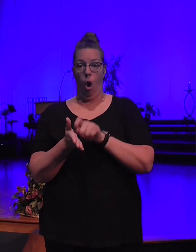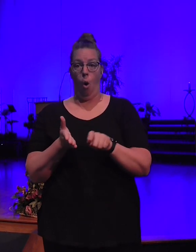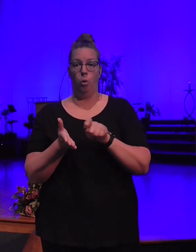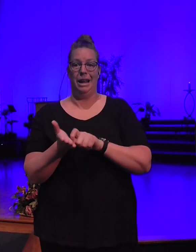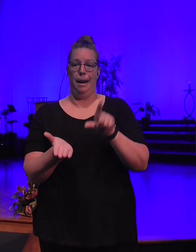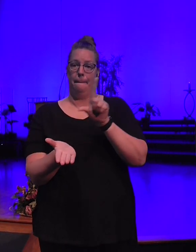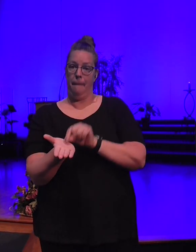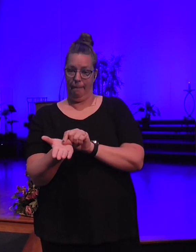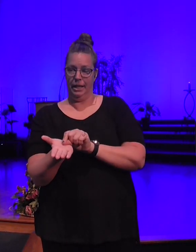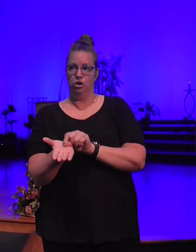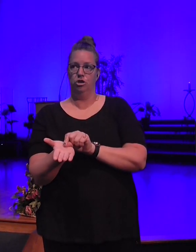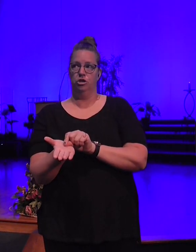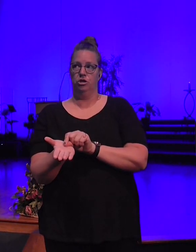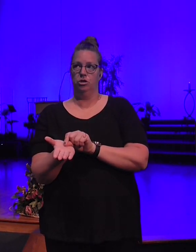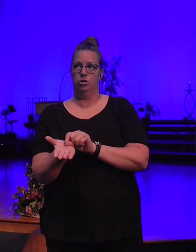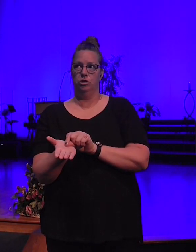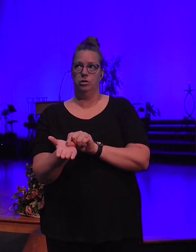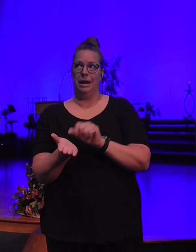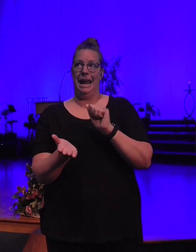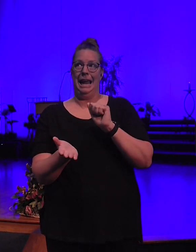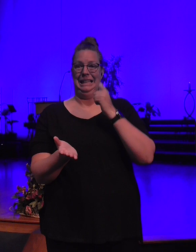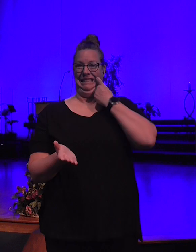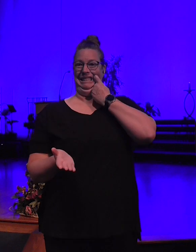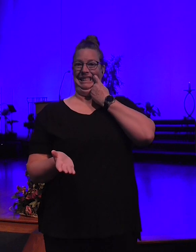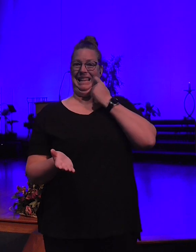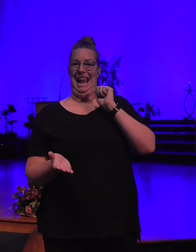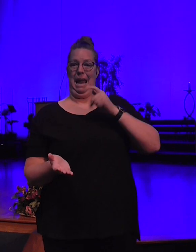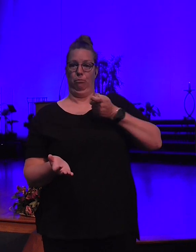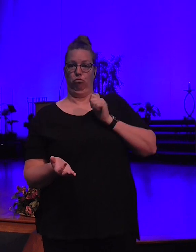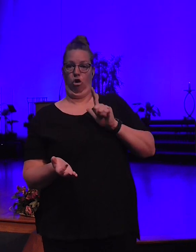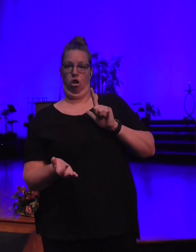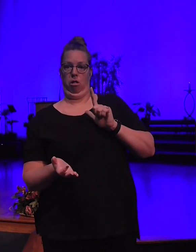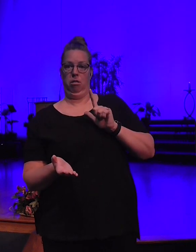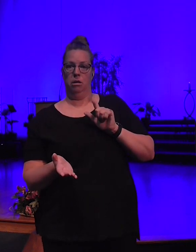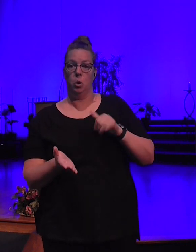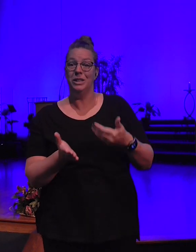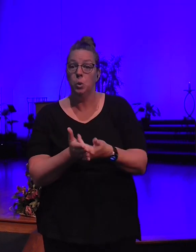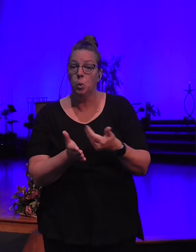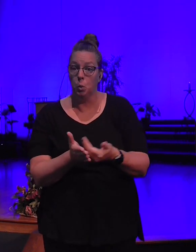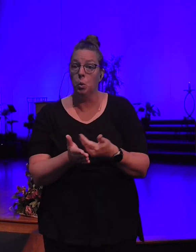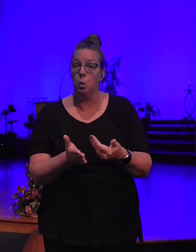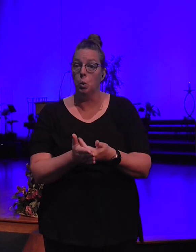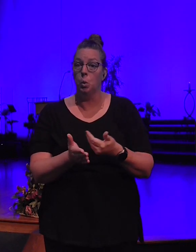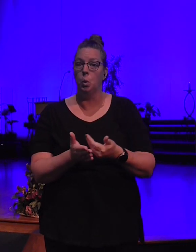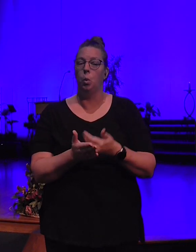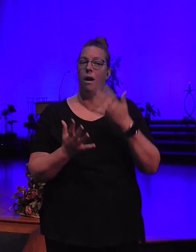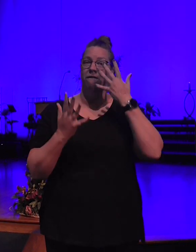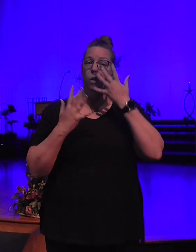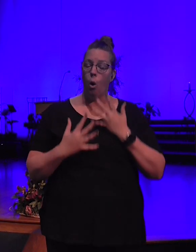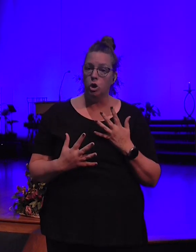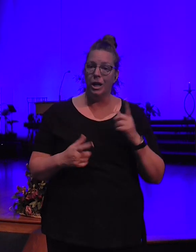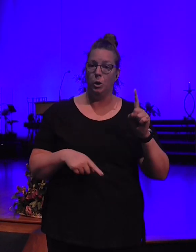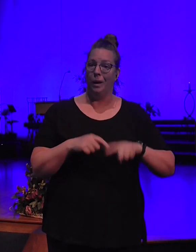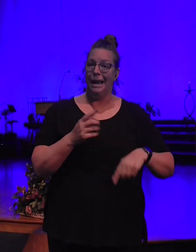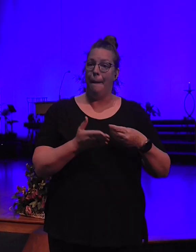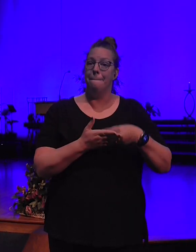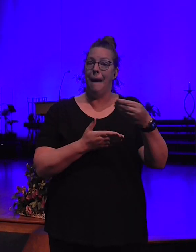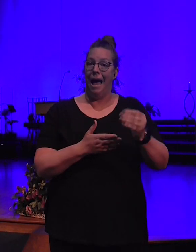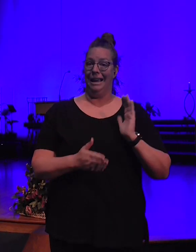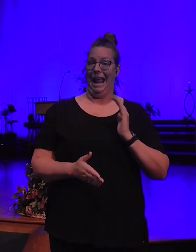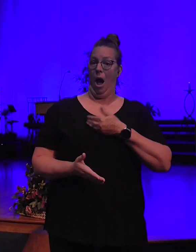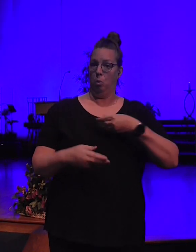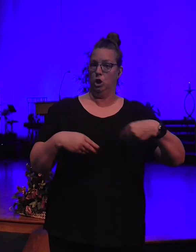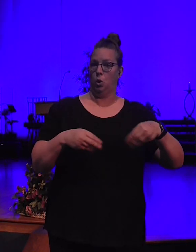published in April, so it's that new. Unfortunately, our store doesn't have it today, but they're getting it